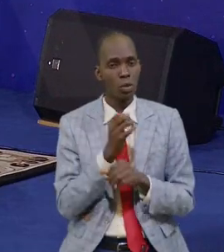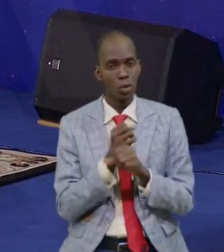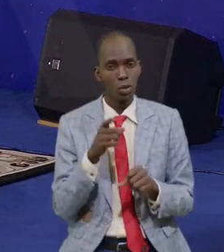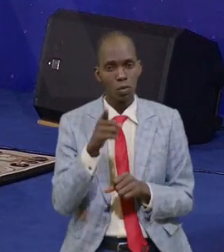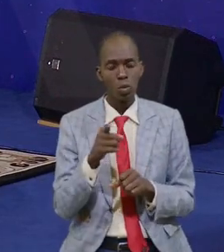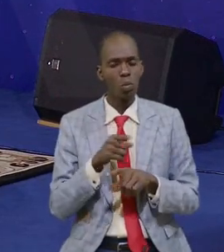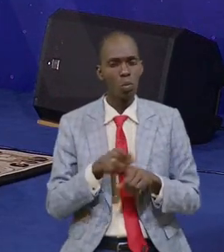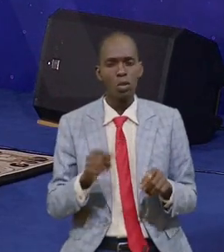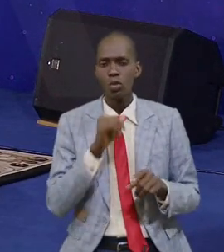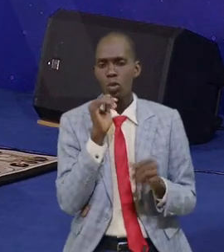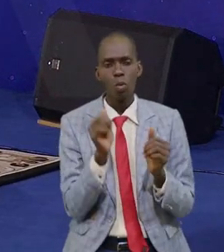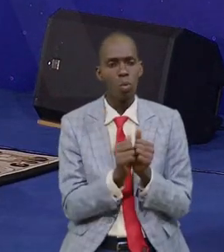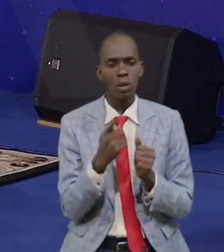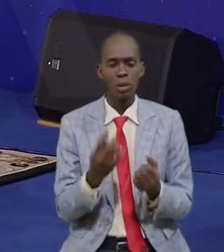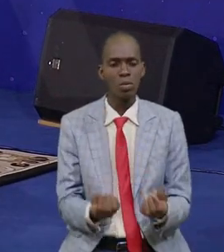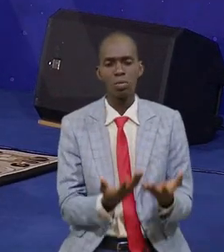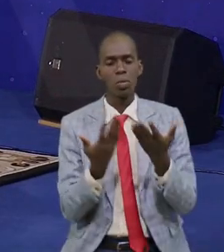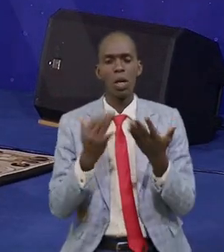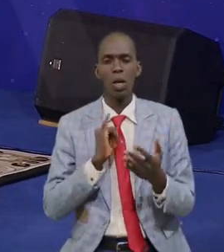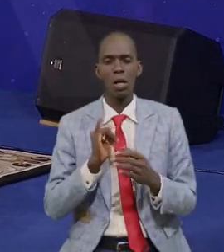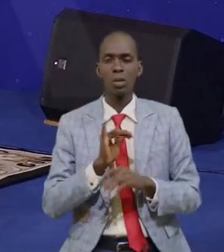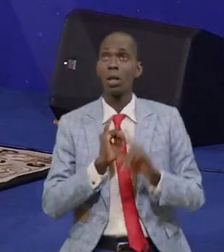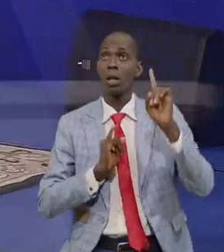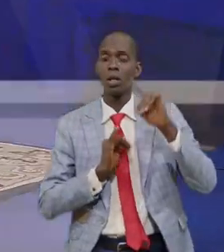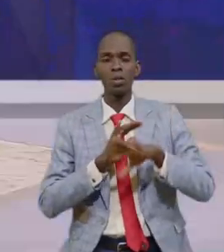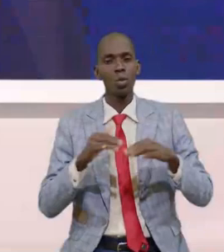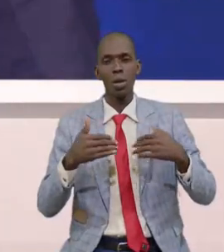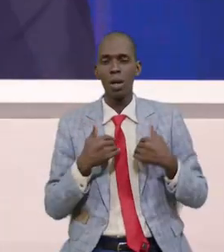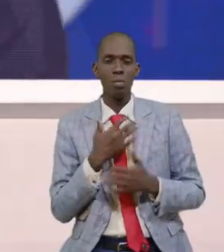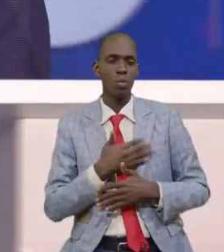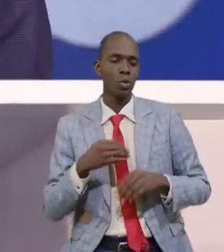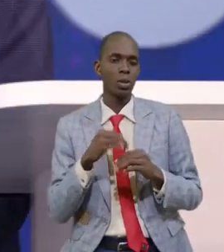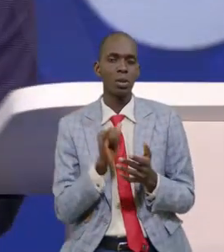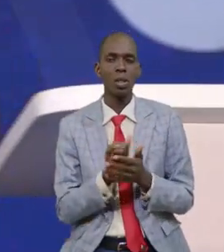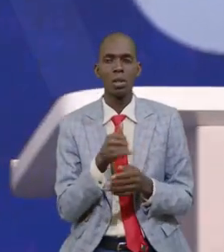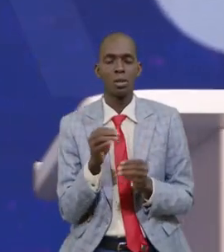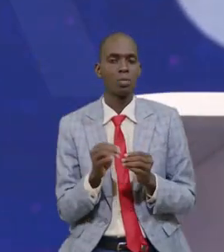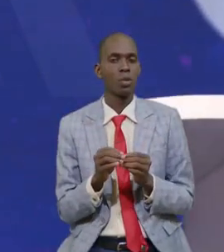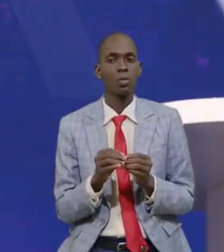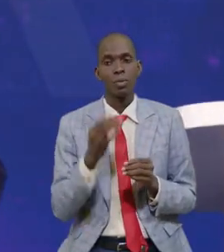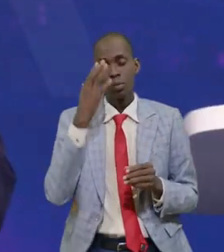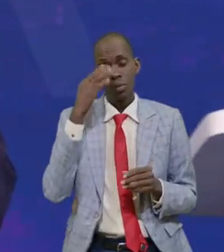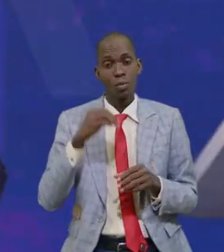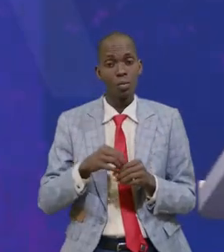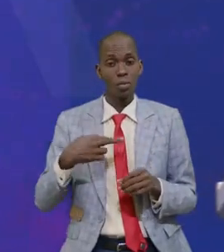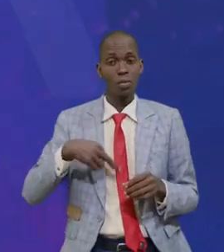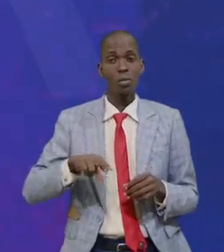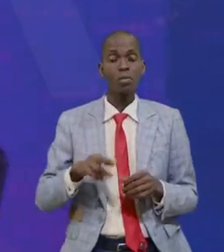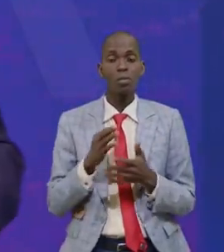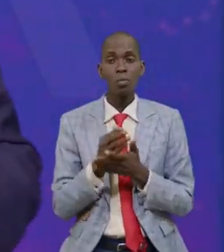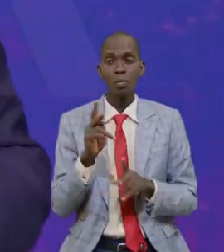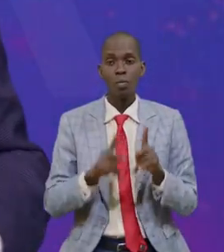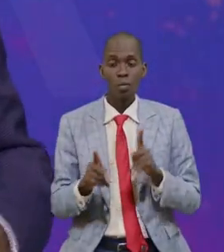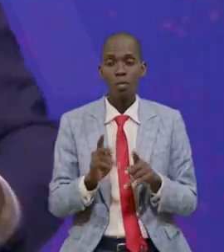in that anymore. You know, religion, there are people that they do not read the